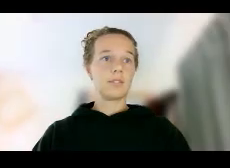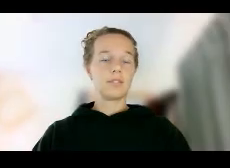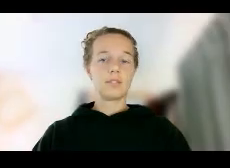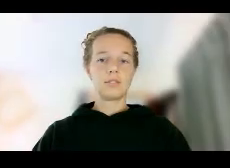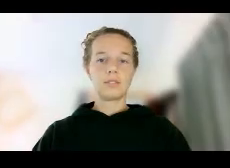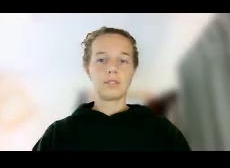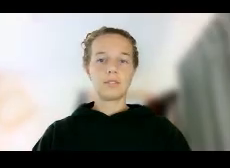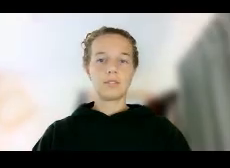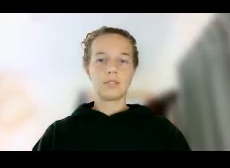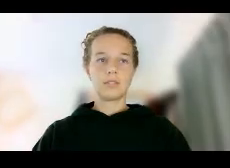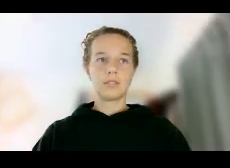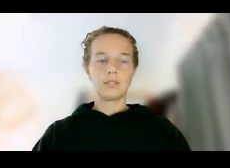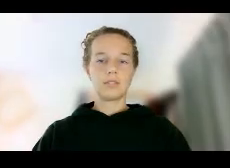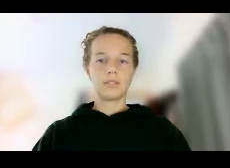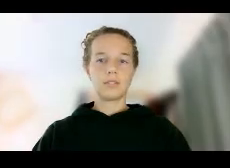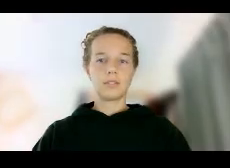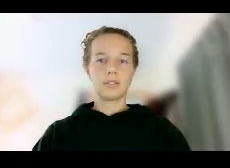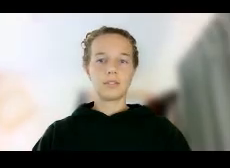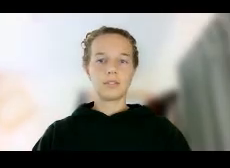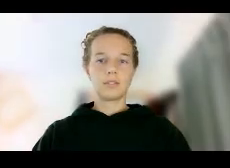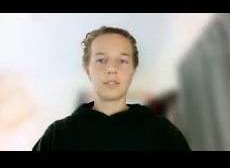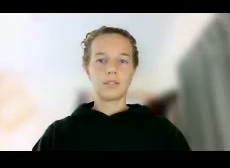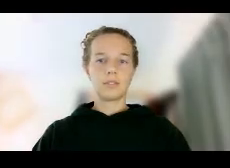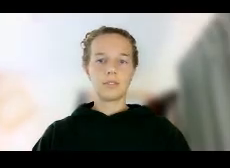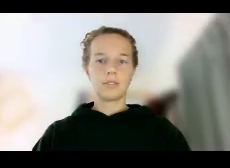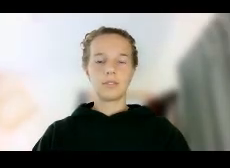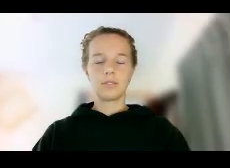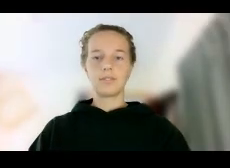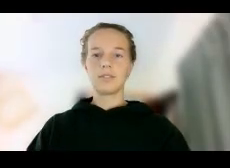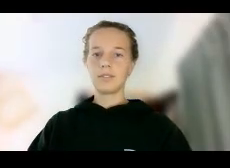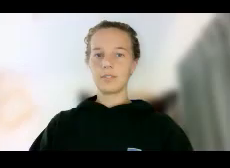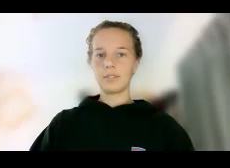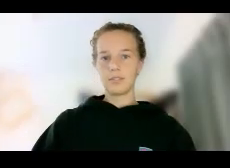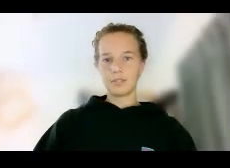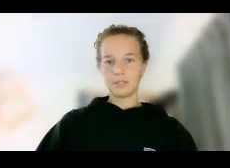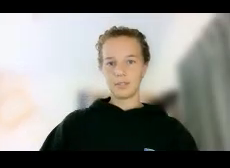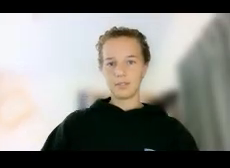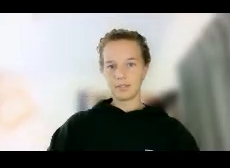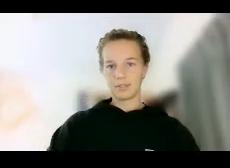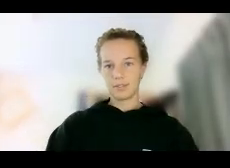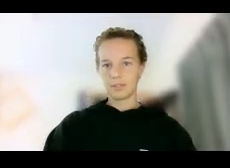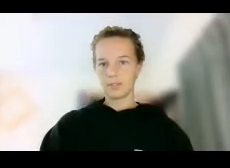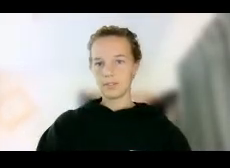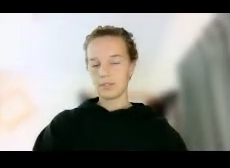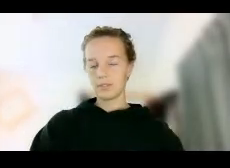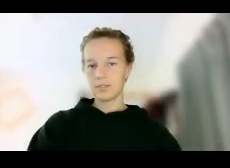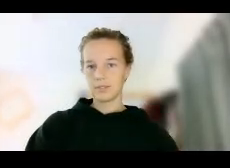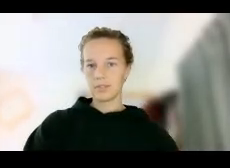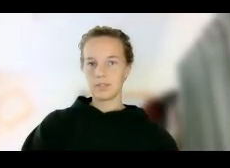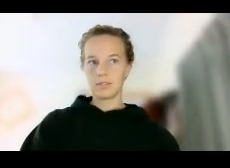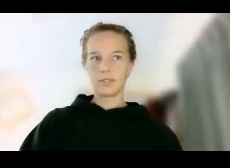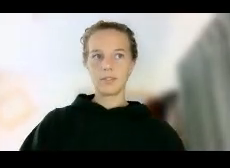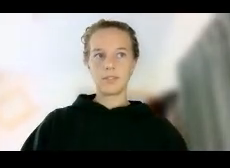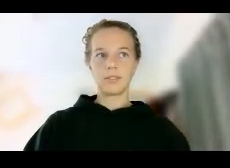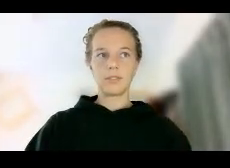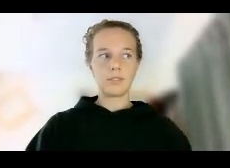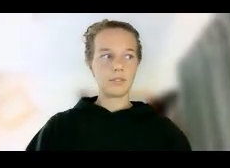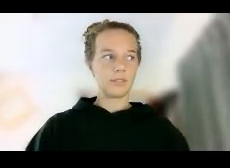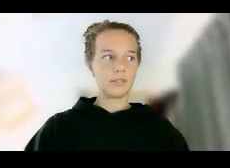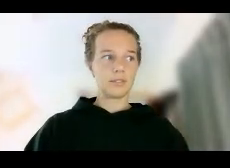bear, you get about 12,000 papers. Not as much as salmon, but like a fair, solid body of research. If you put in